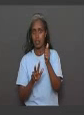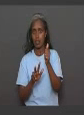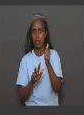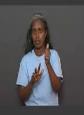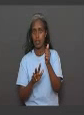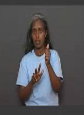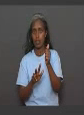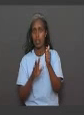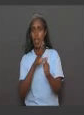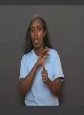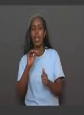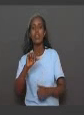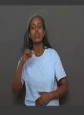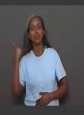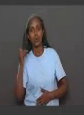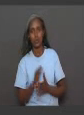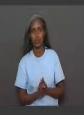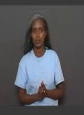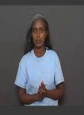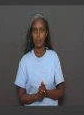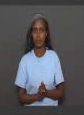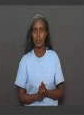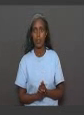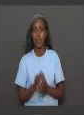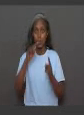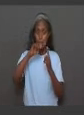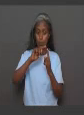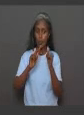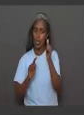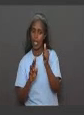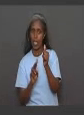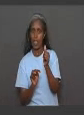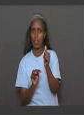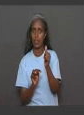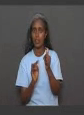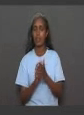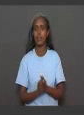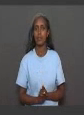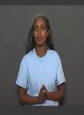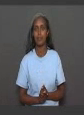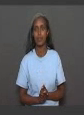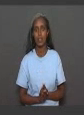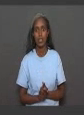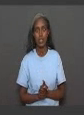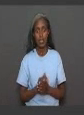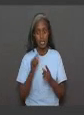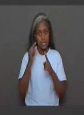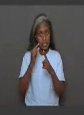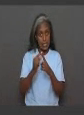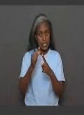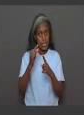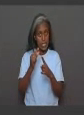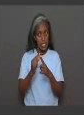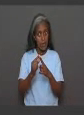A3, and so on to AN are the